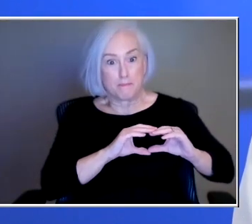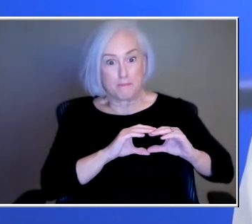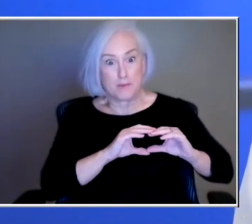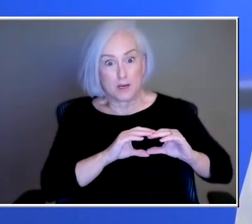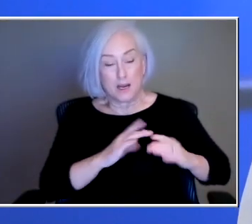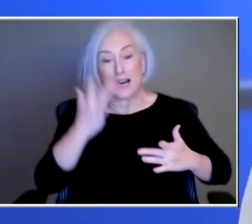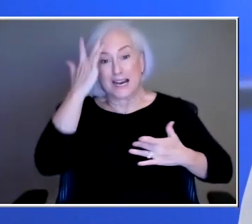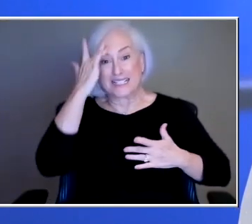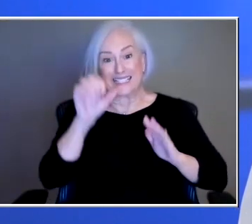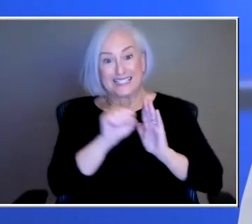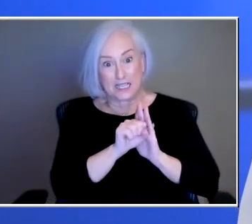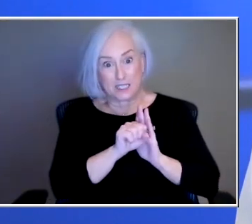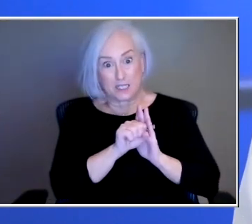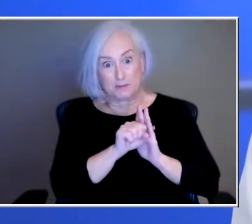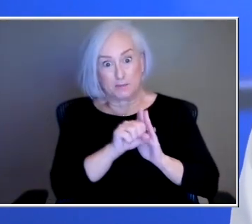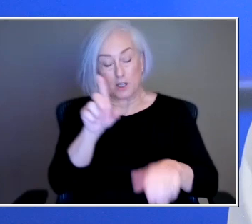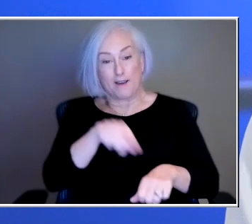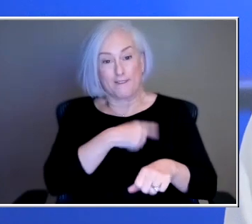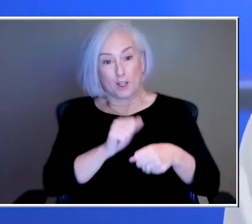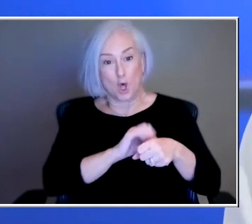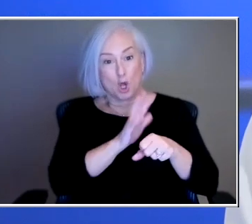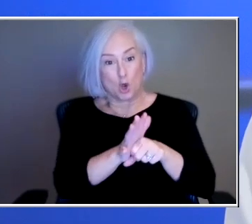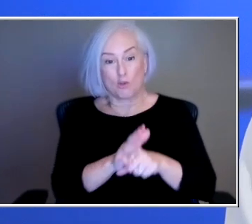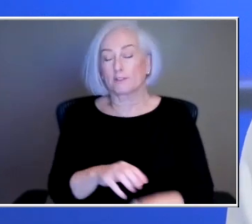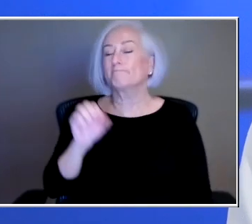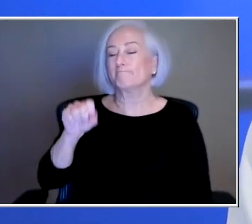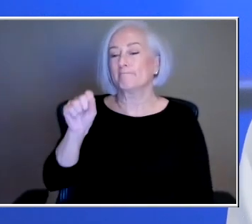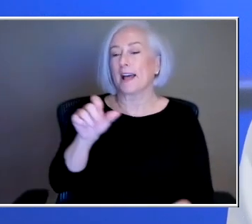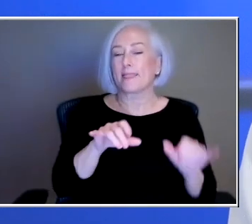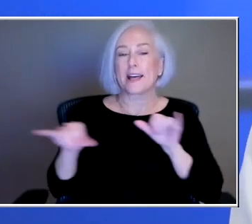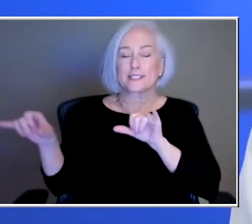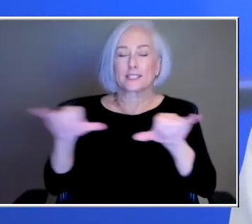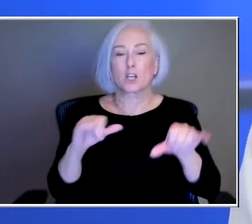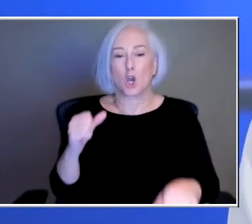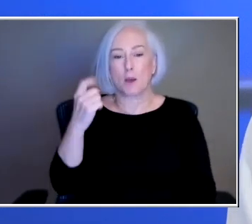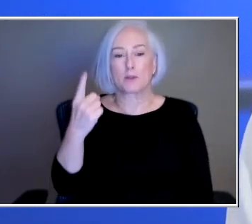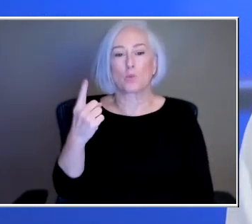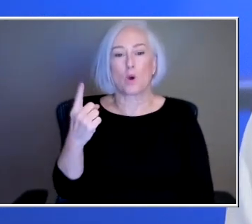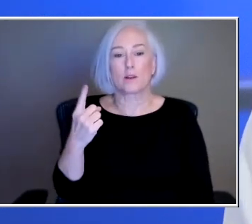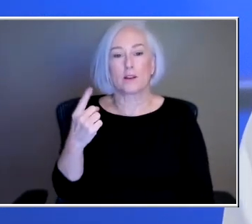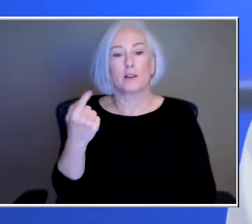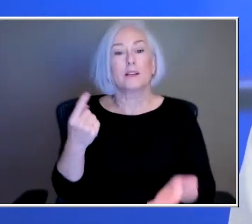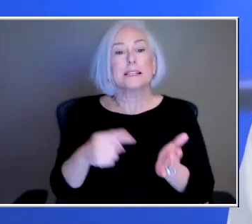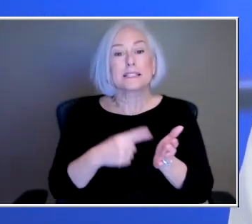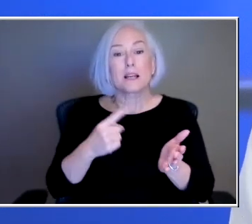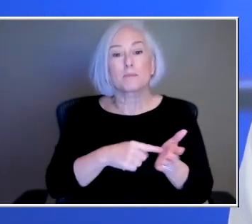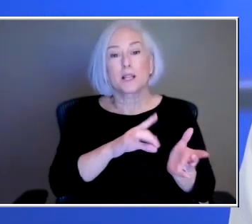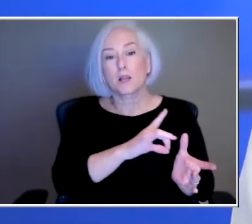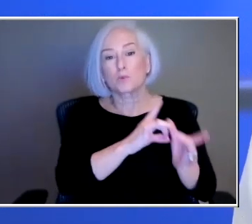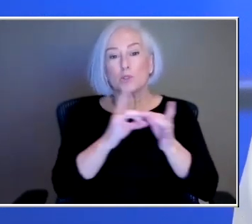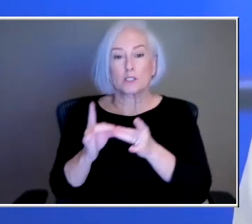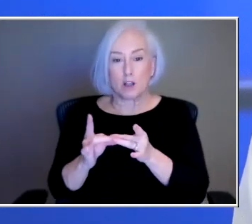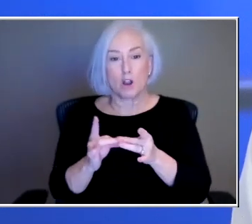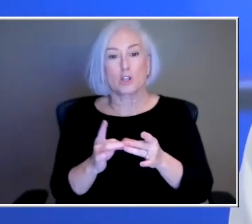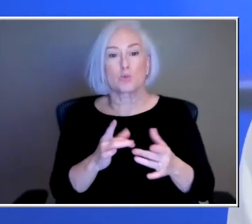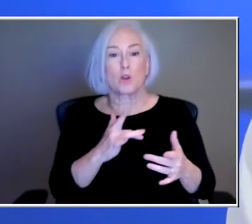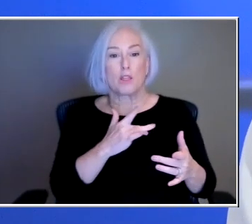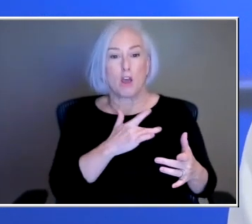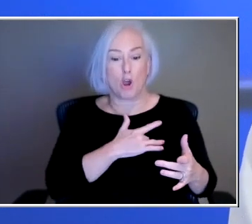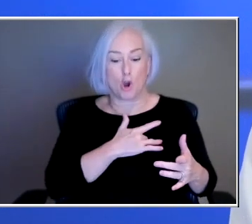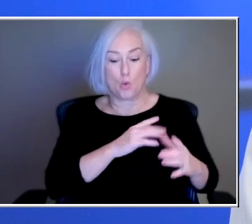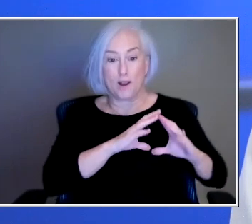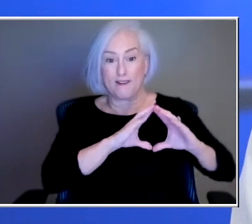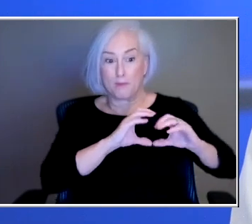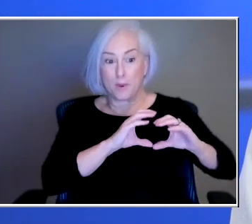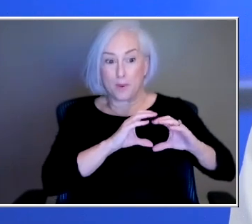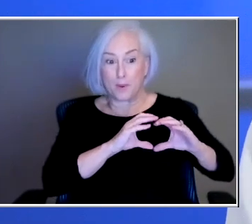of the common ones that gets reported, and sometimes that's accompanied with fast heart rate. but sometimes not. Sometimes we just